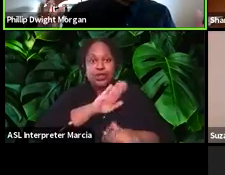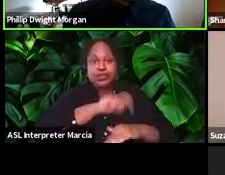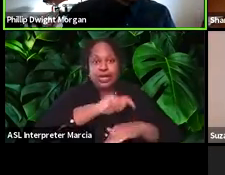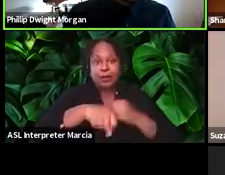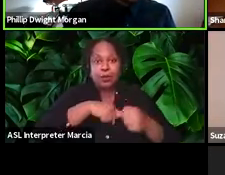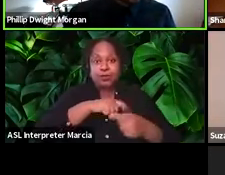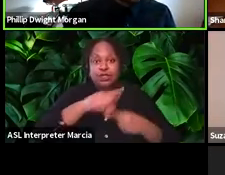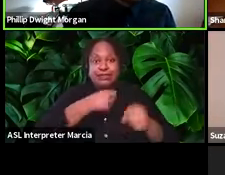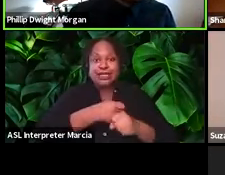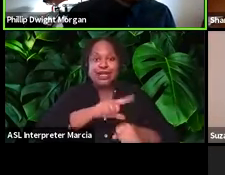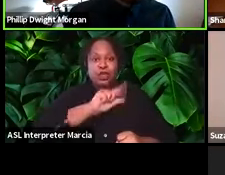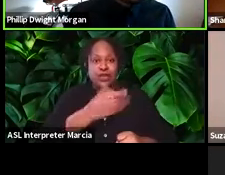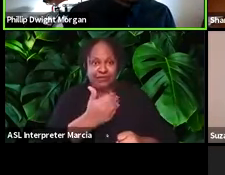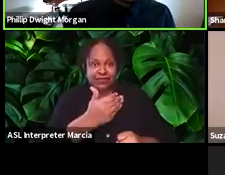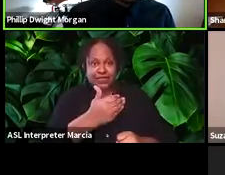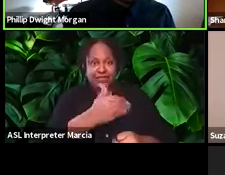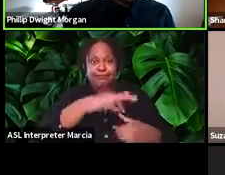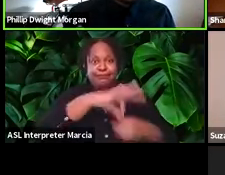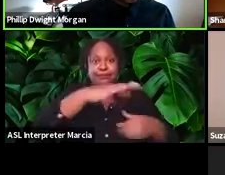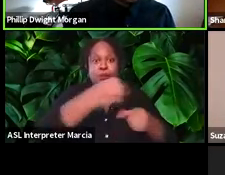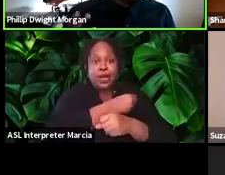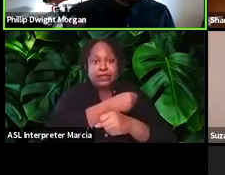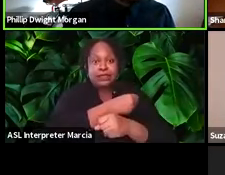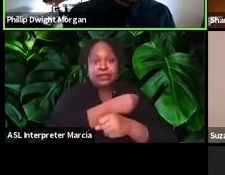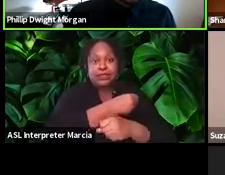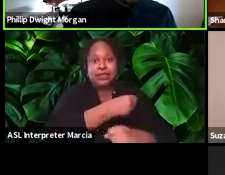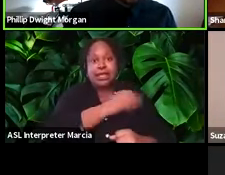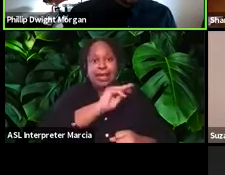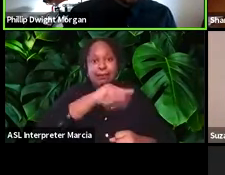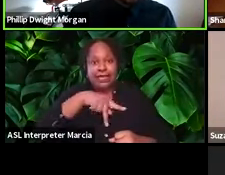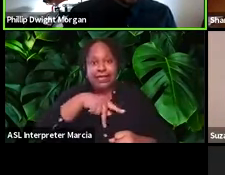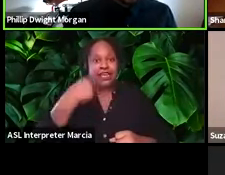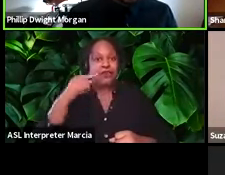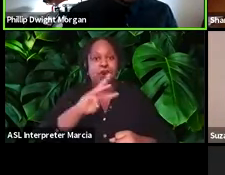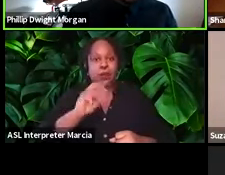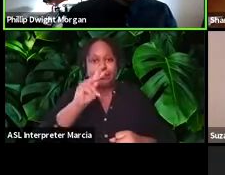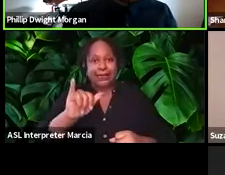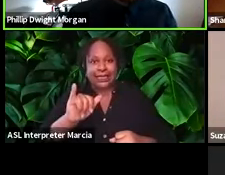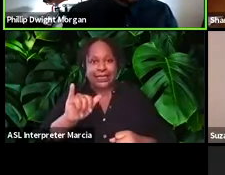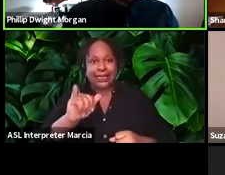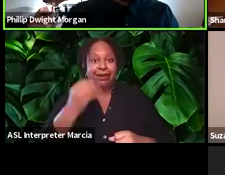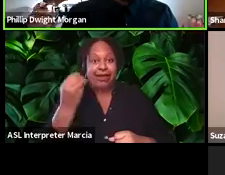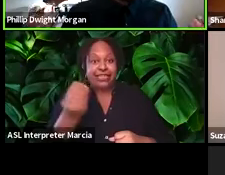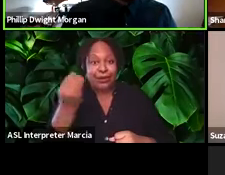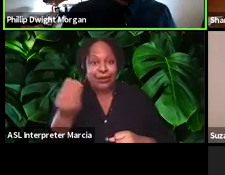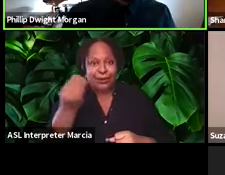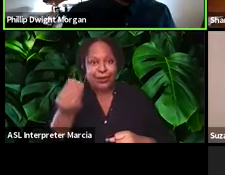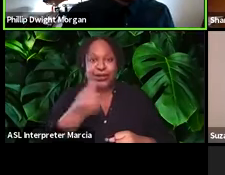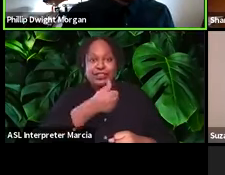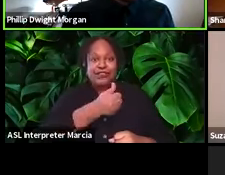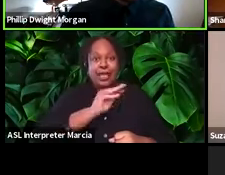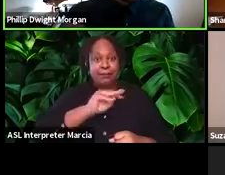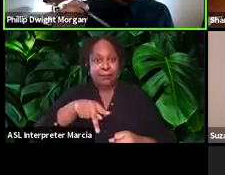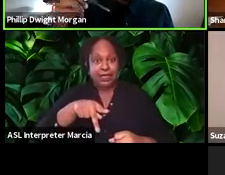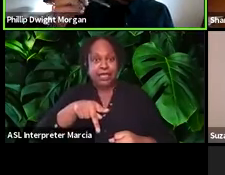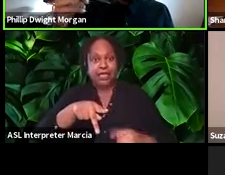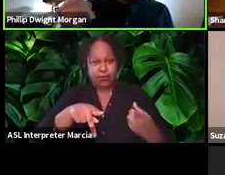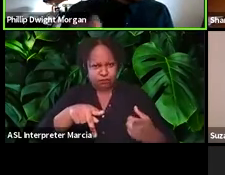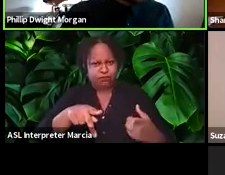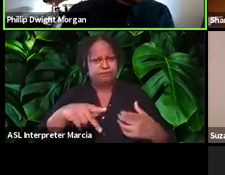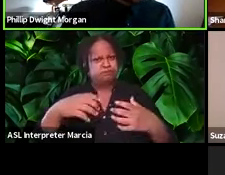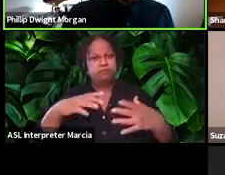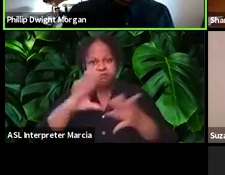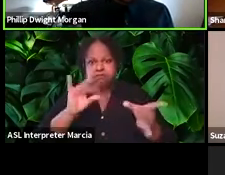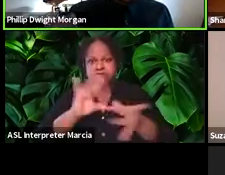when you were elected as a member of parliament for the riding of Whitby, Ontario. As an MP, you were vocal about your experiences